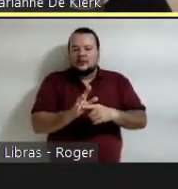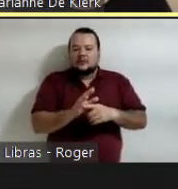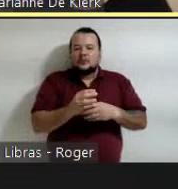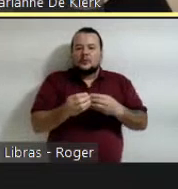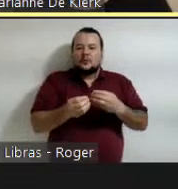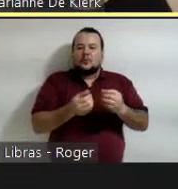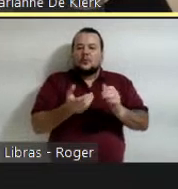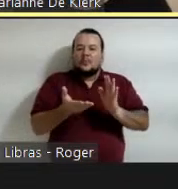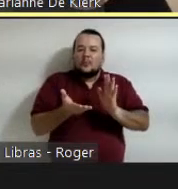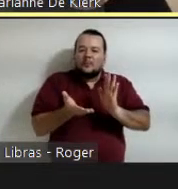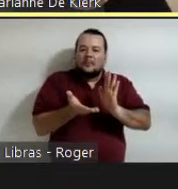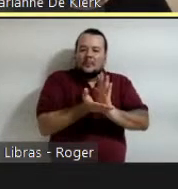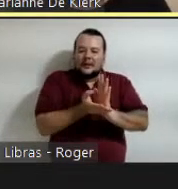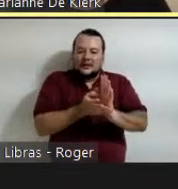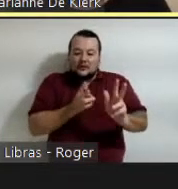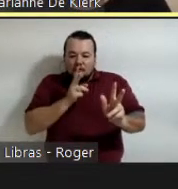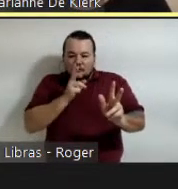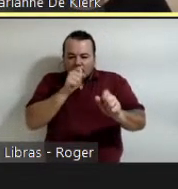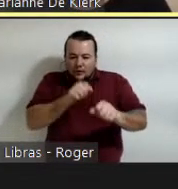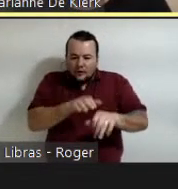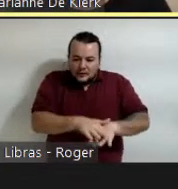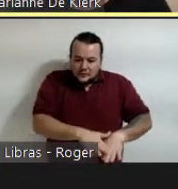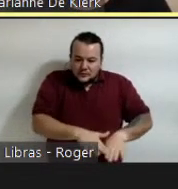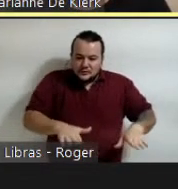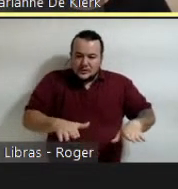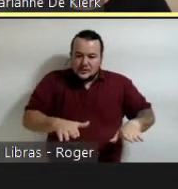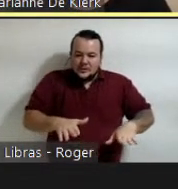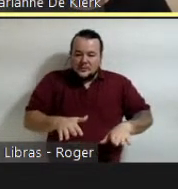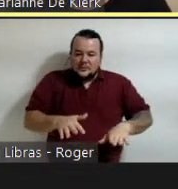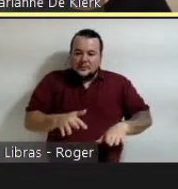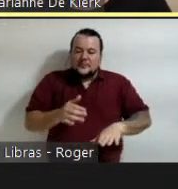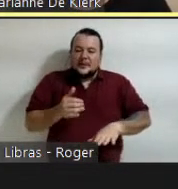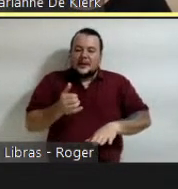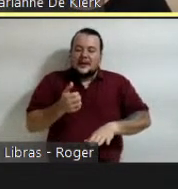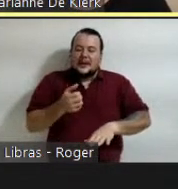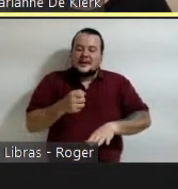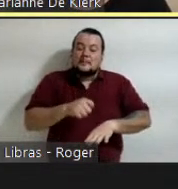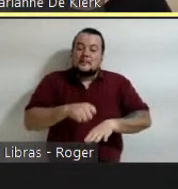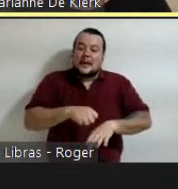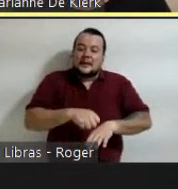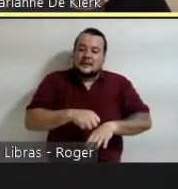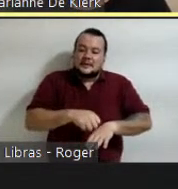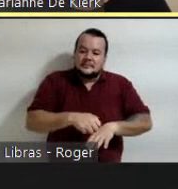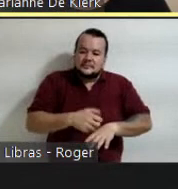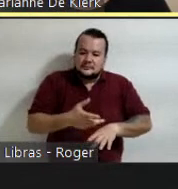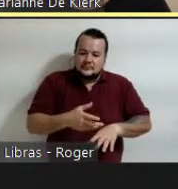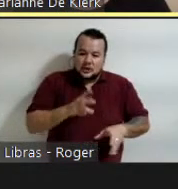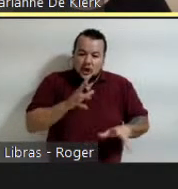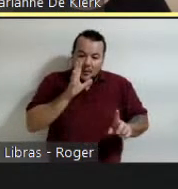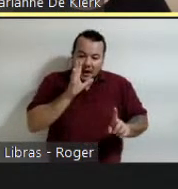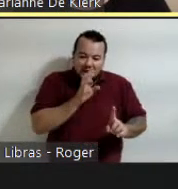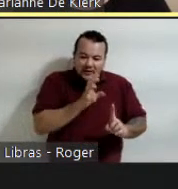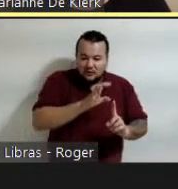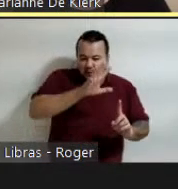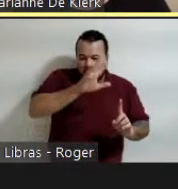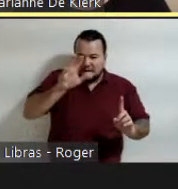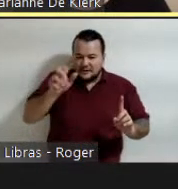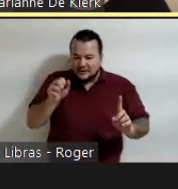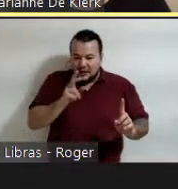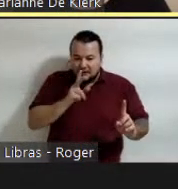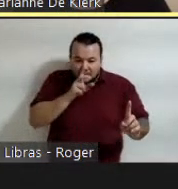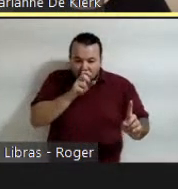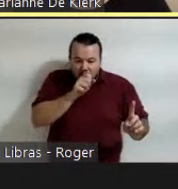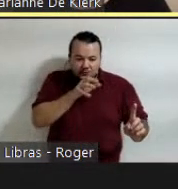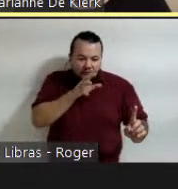stone. And this is a strong African influence, comes from his studies. And that wonderful textured